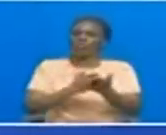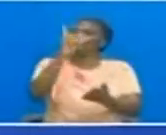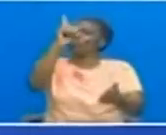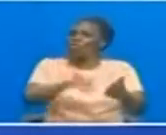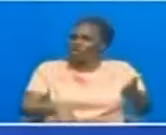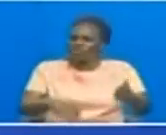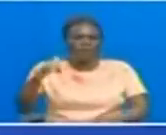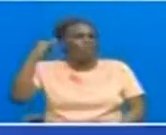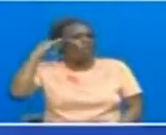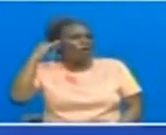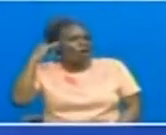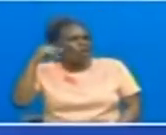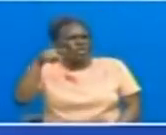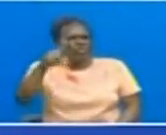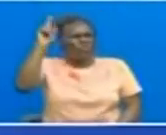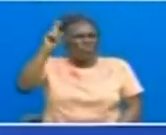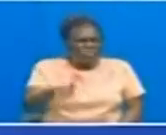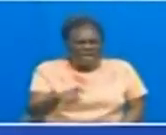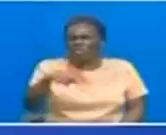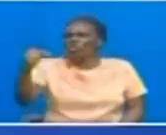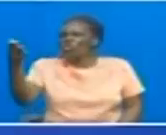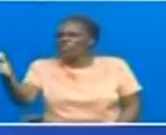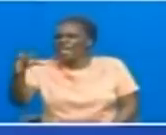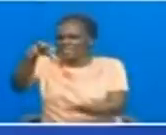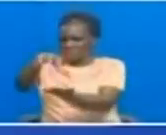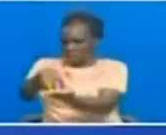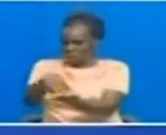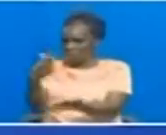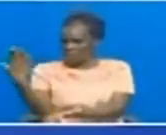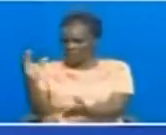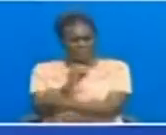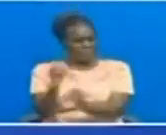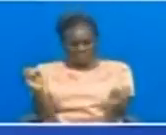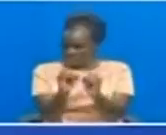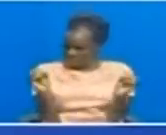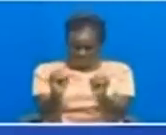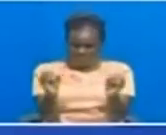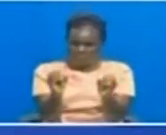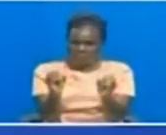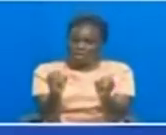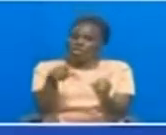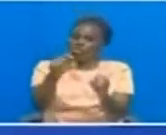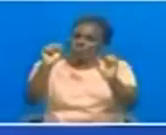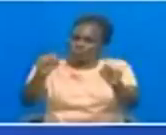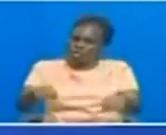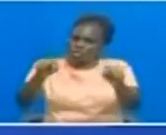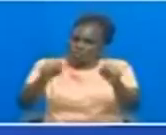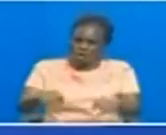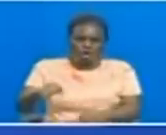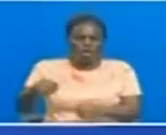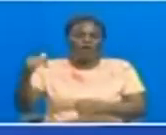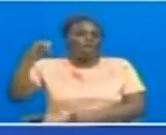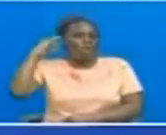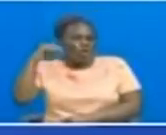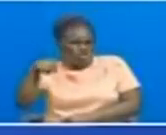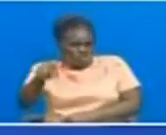phone. That means you do not have to cast your ballot using the paper-based manual voting system, that you can now use your